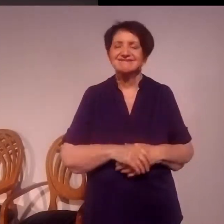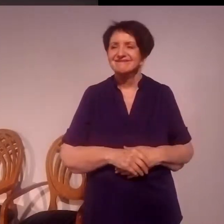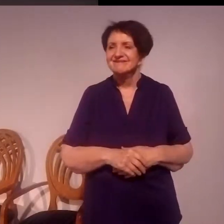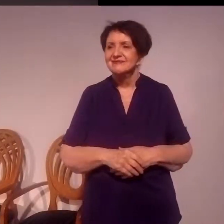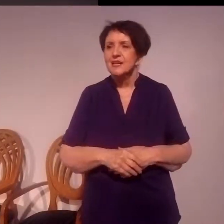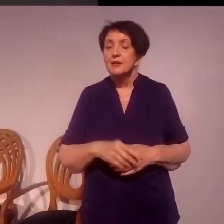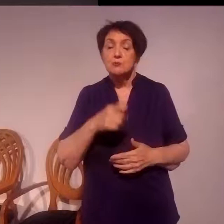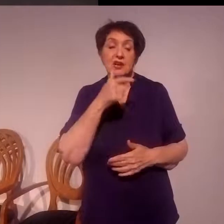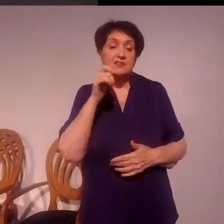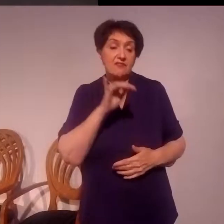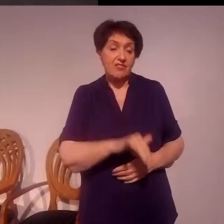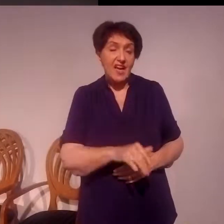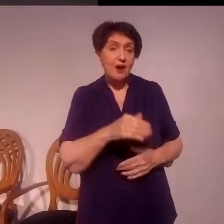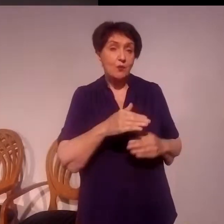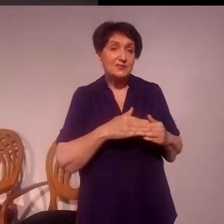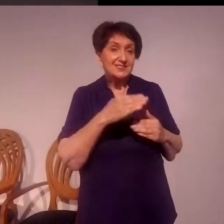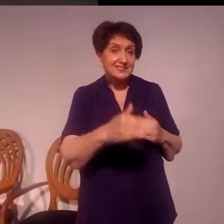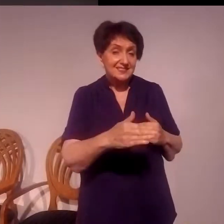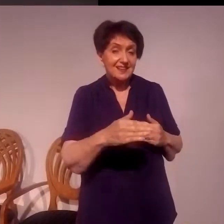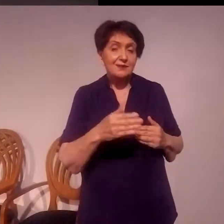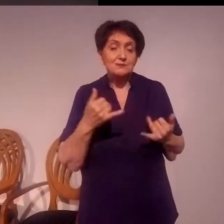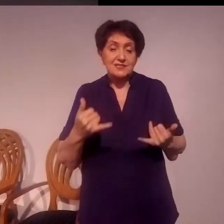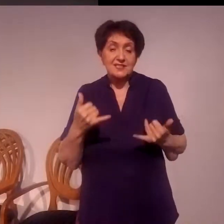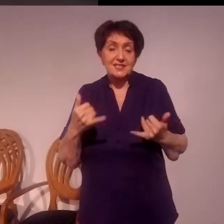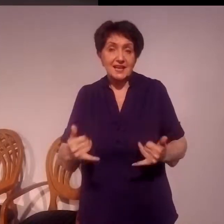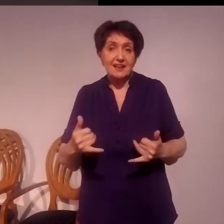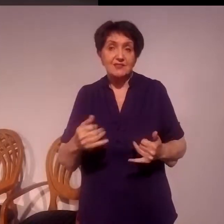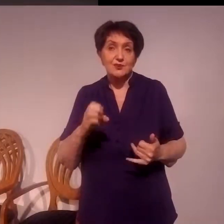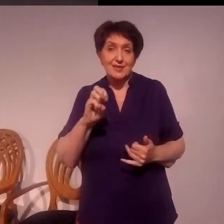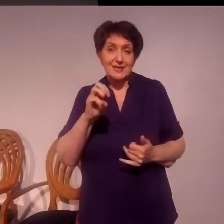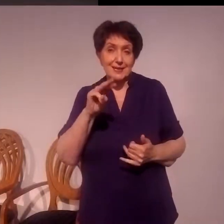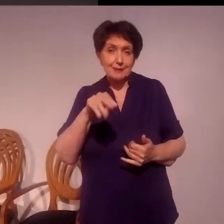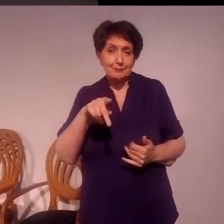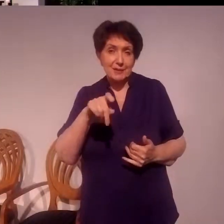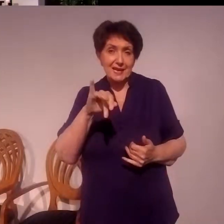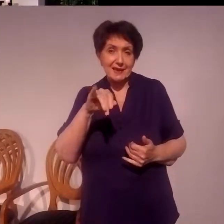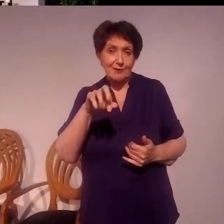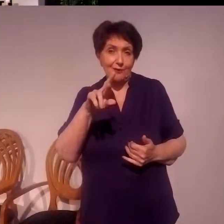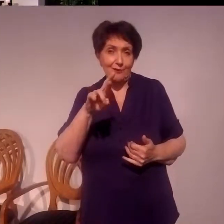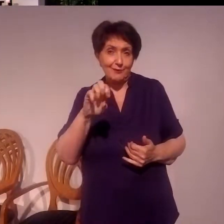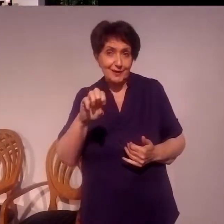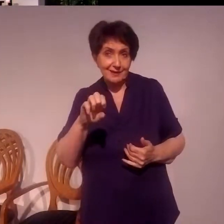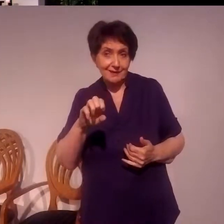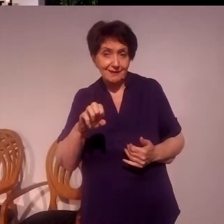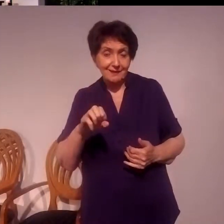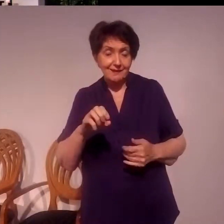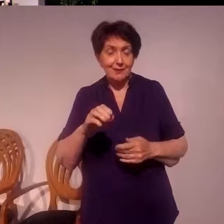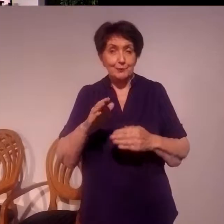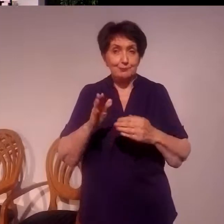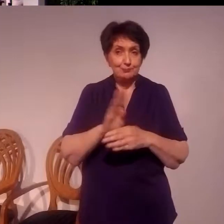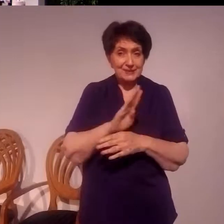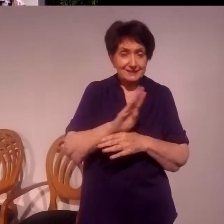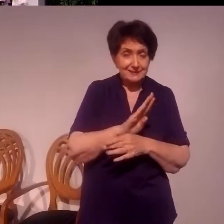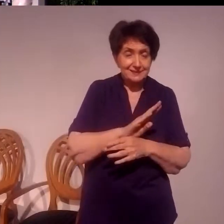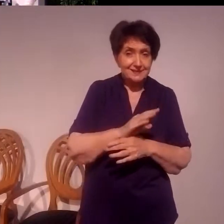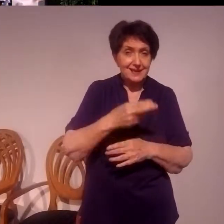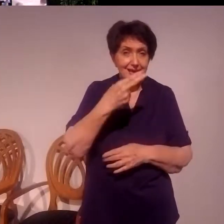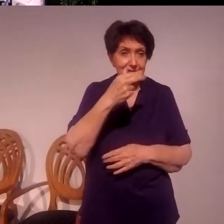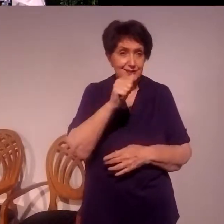that one step, today there's this empire, and it's called Hay House. It's